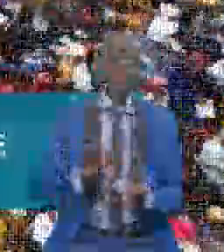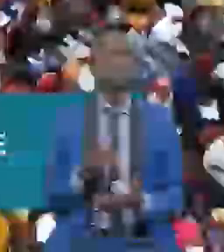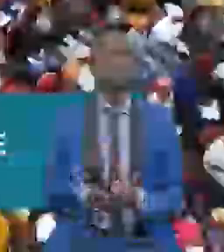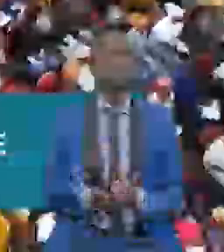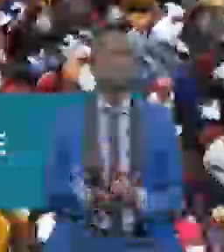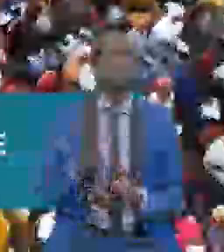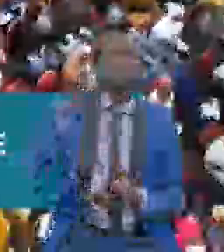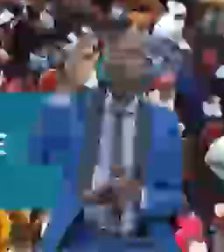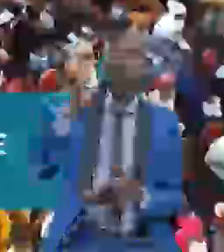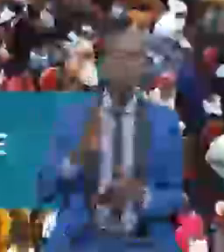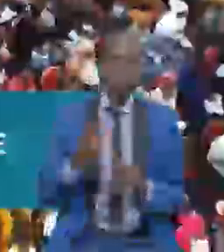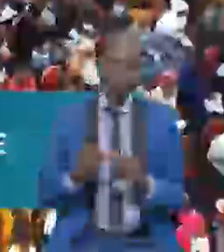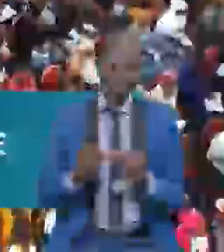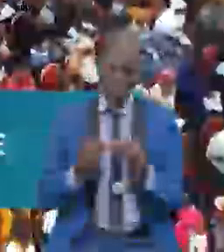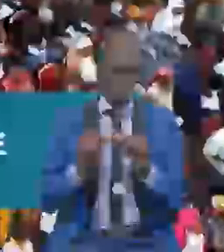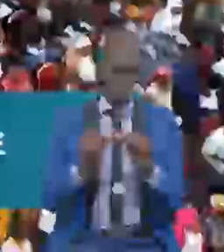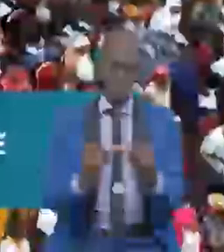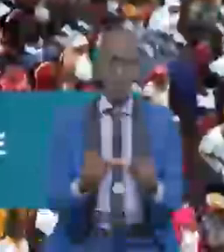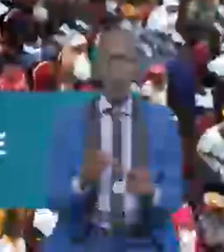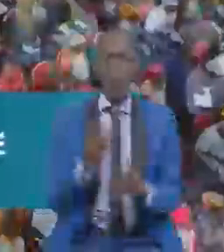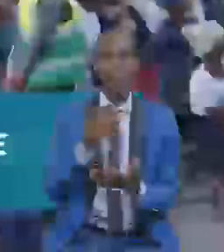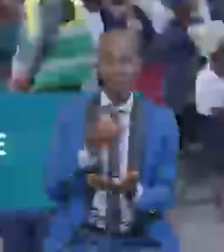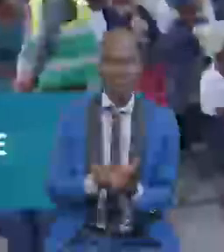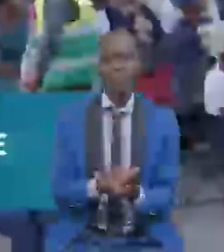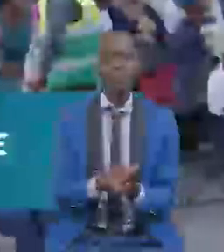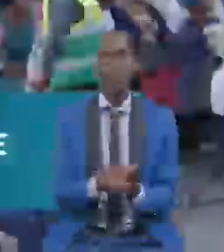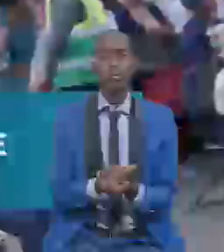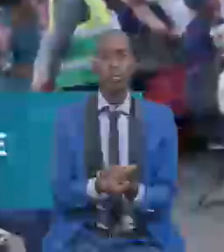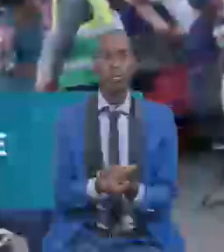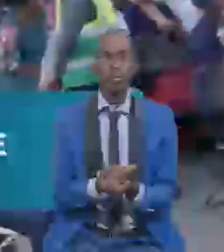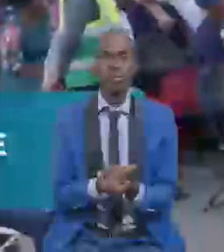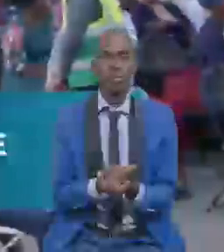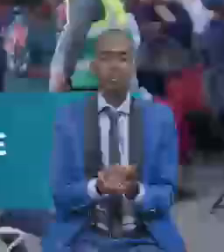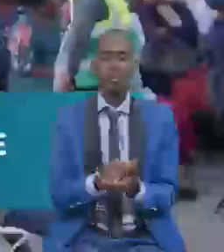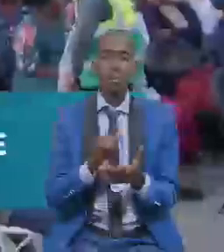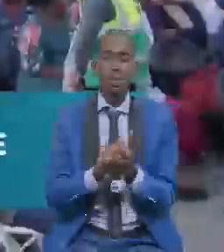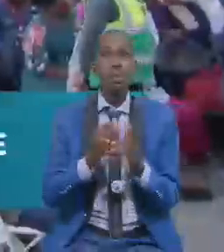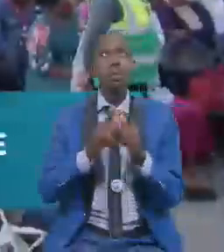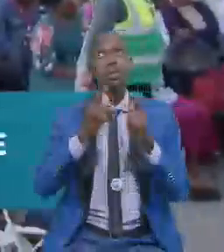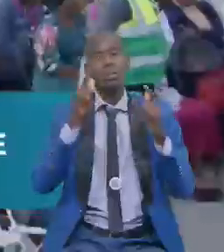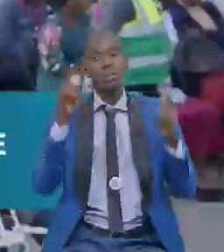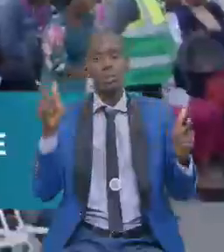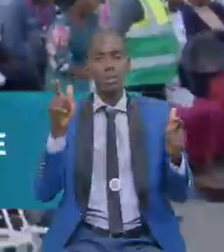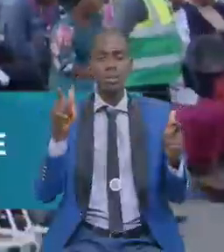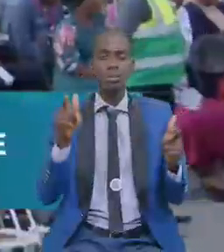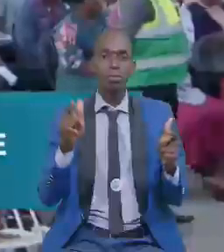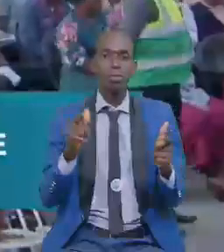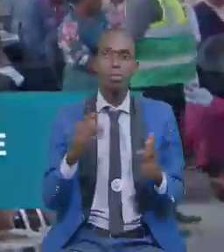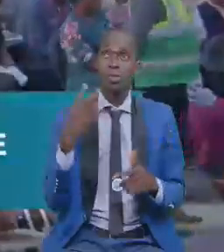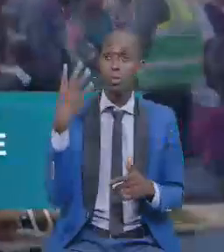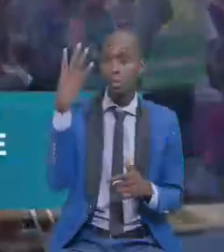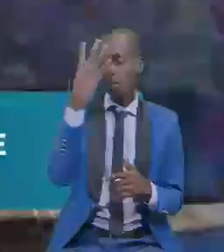God continues that great, glorious